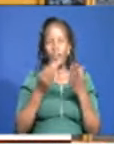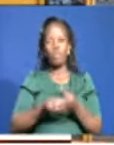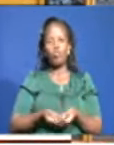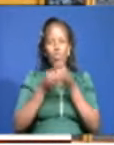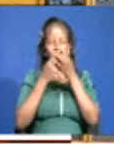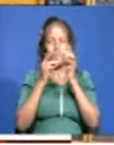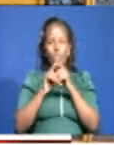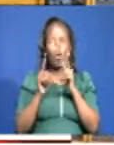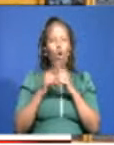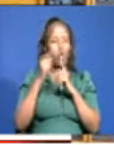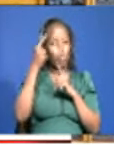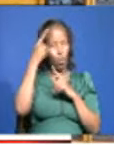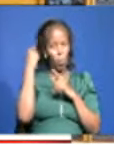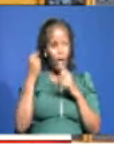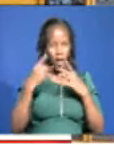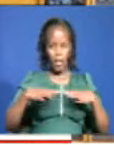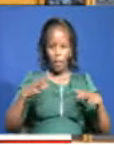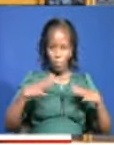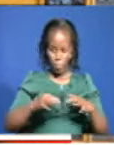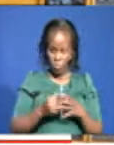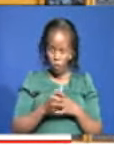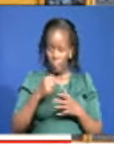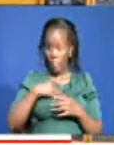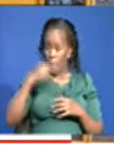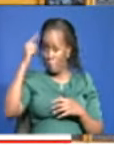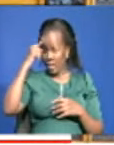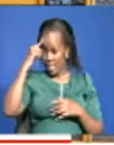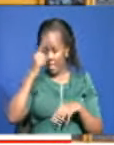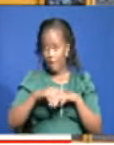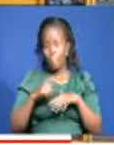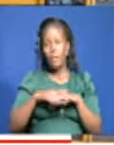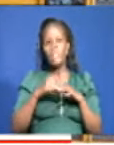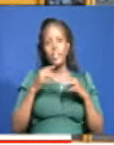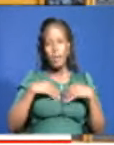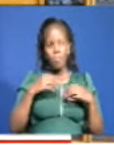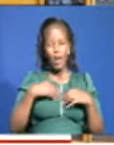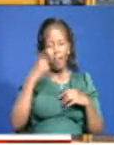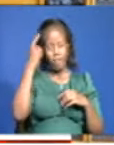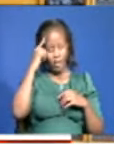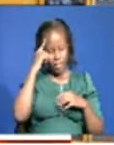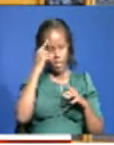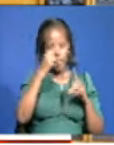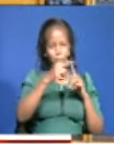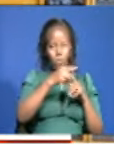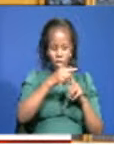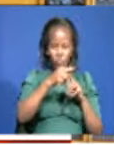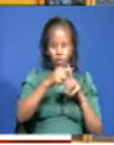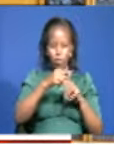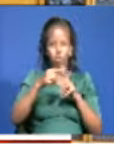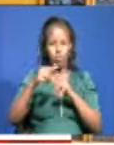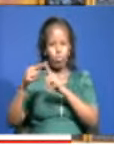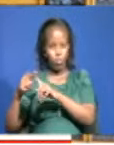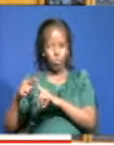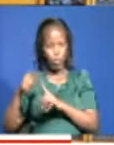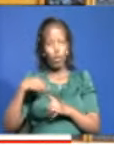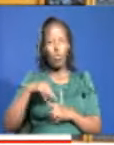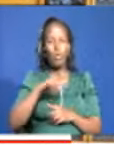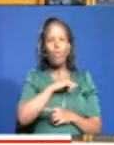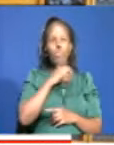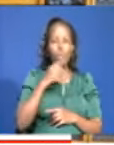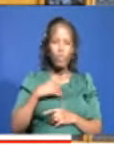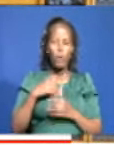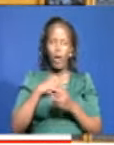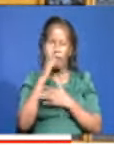in Africa. Because once you begin to think right and you begin to win the game in the mind, then we will begin to harness all the other resources,